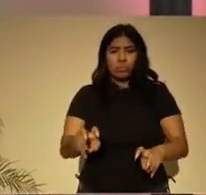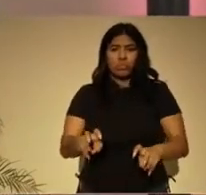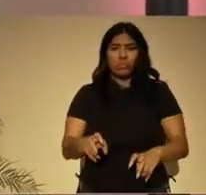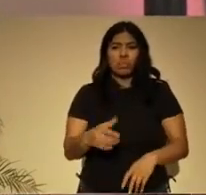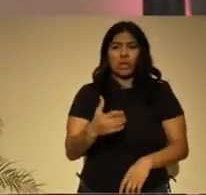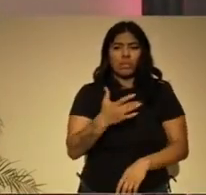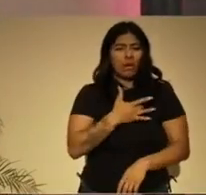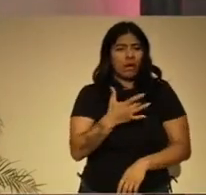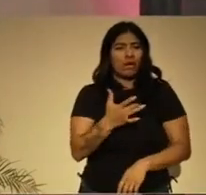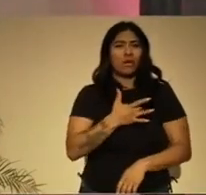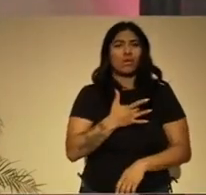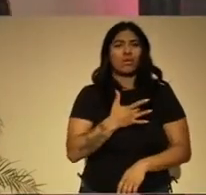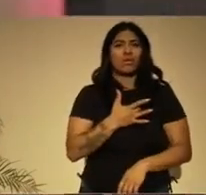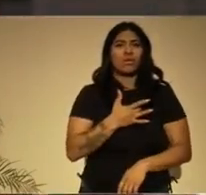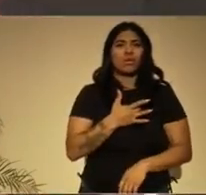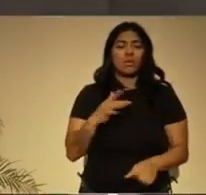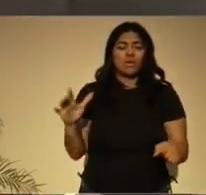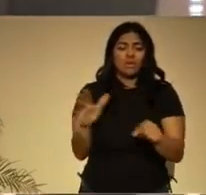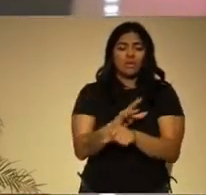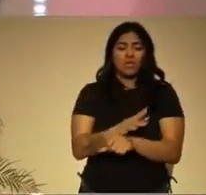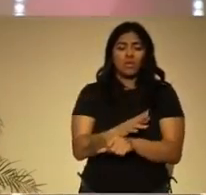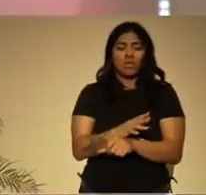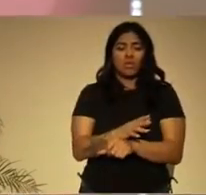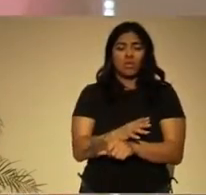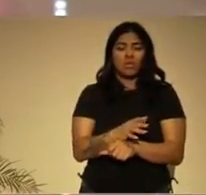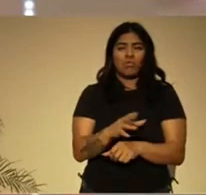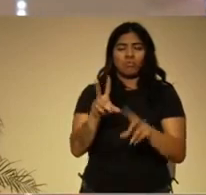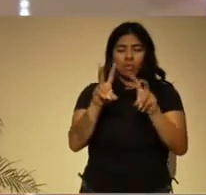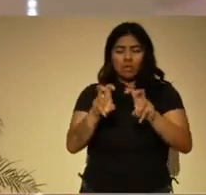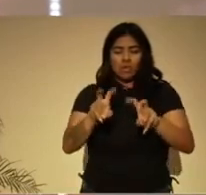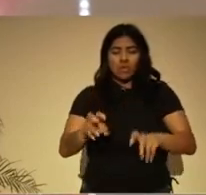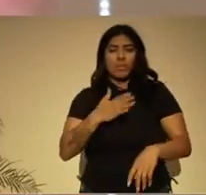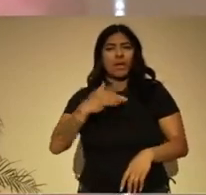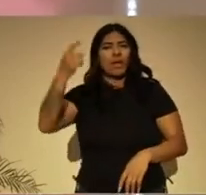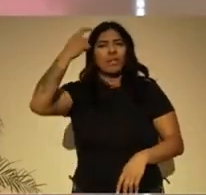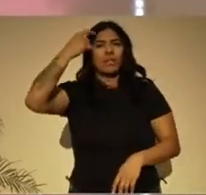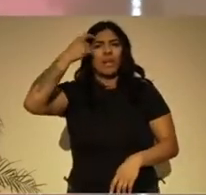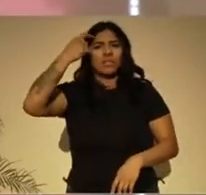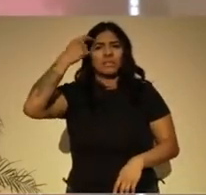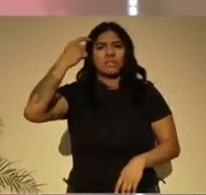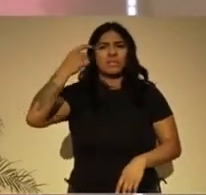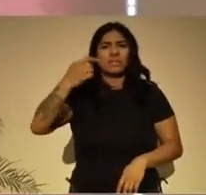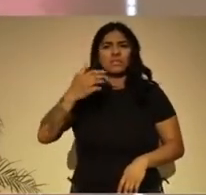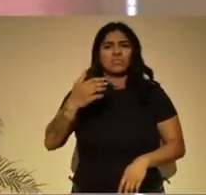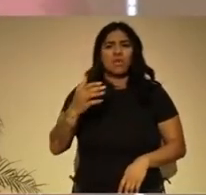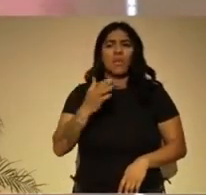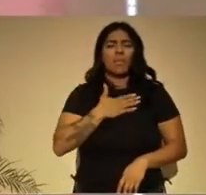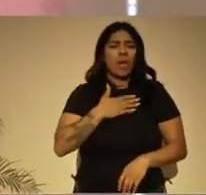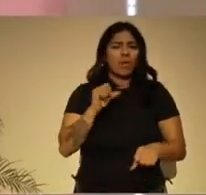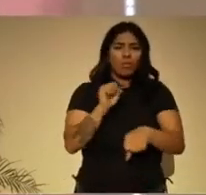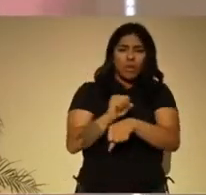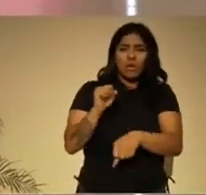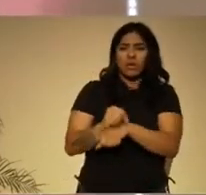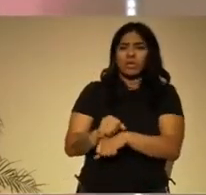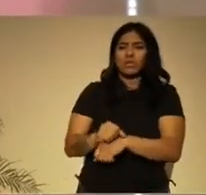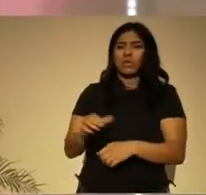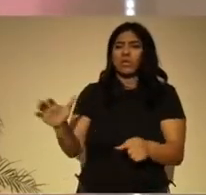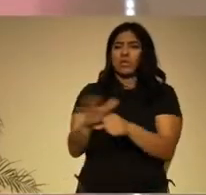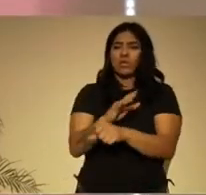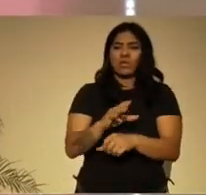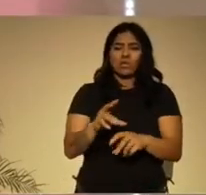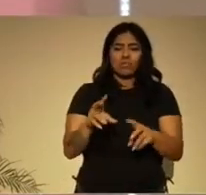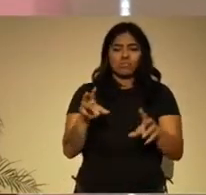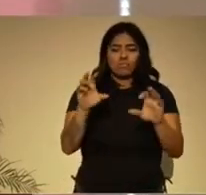investigation of my heart. Do a full investigation of my thoughts. Do a full investigation of my works. Do a full investigation of my